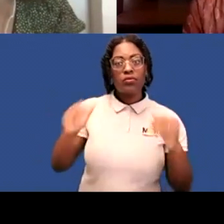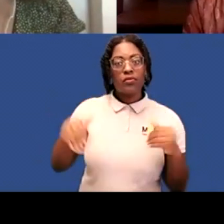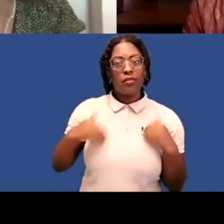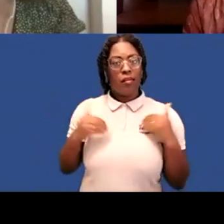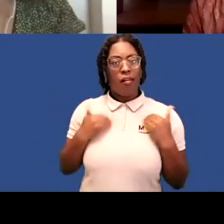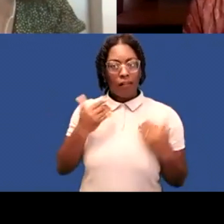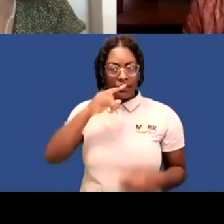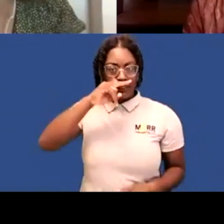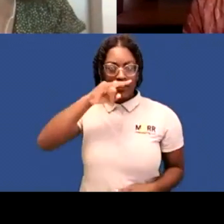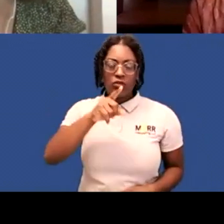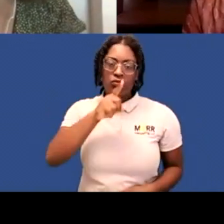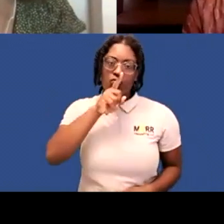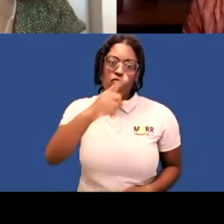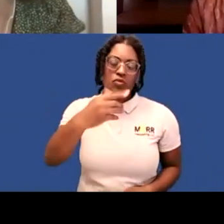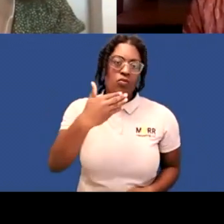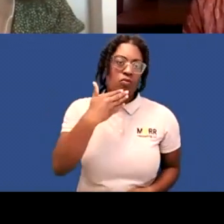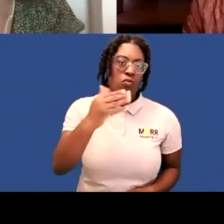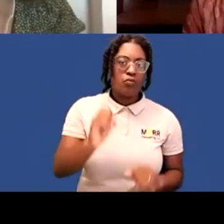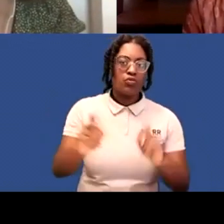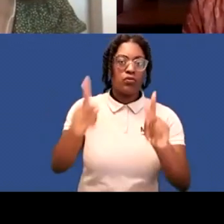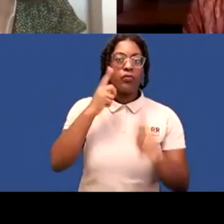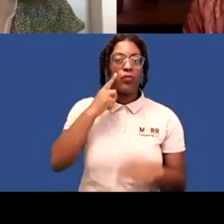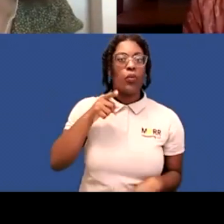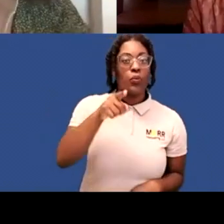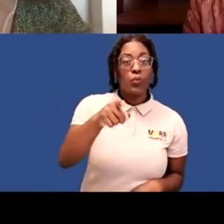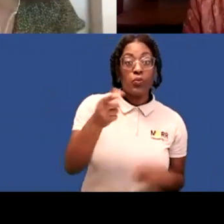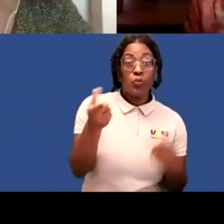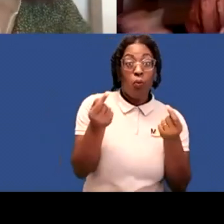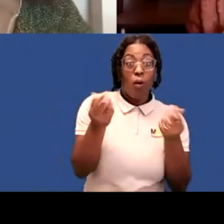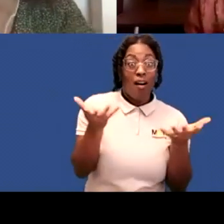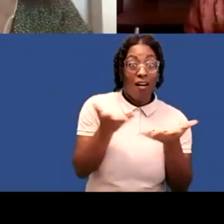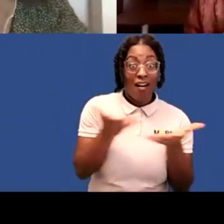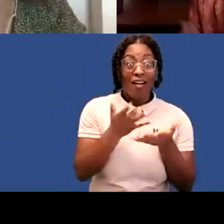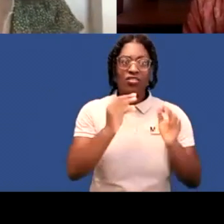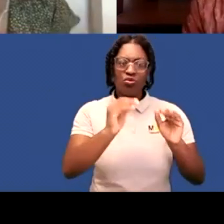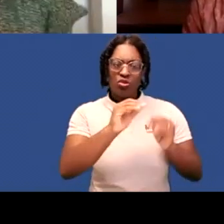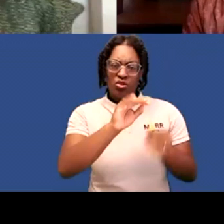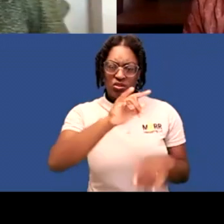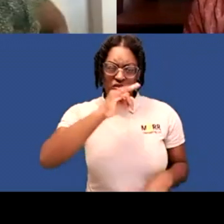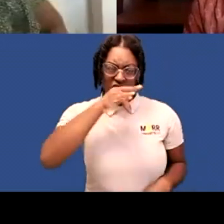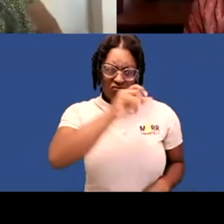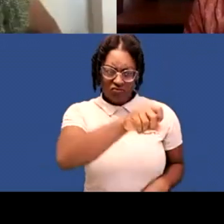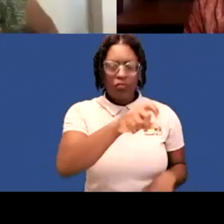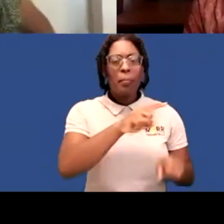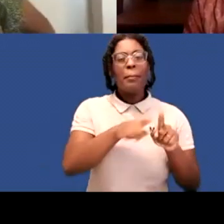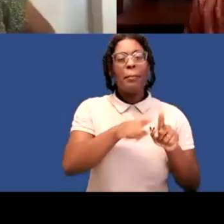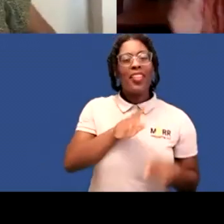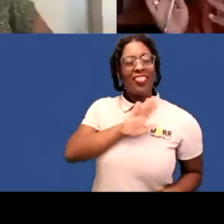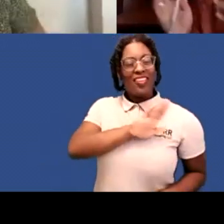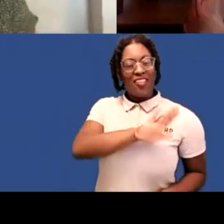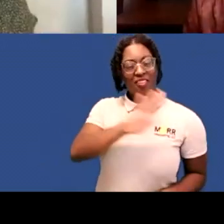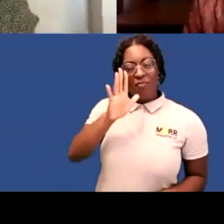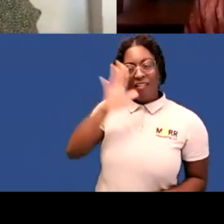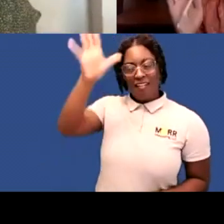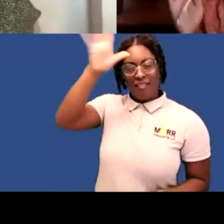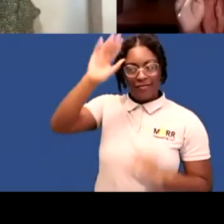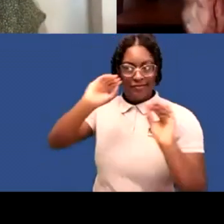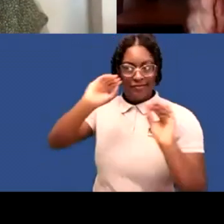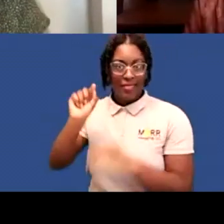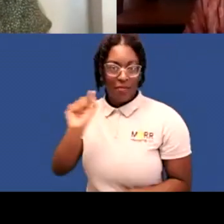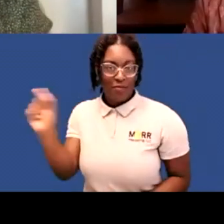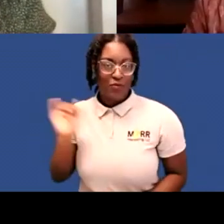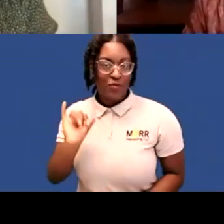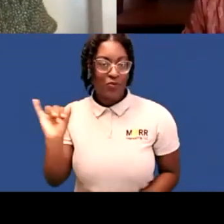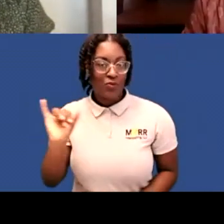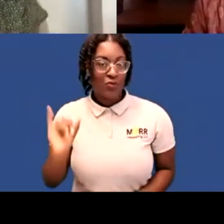and actually teach their parents, right? Because I'm thinking about all the times I'm running into my 8-year-old's workspace, his